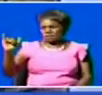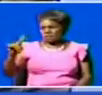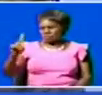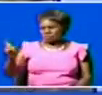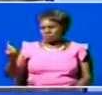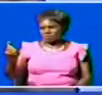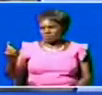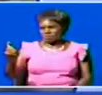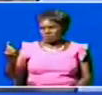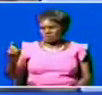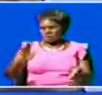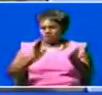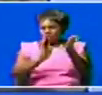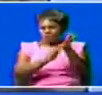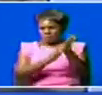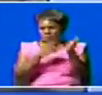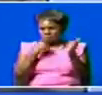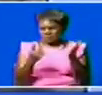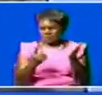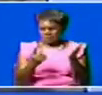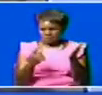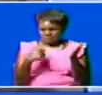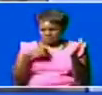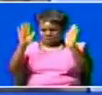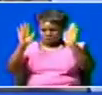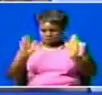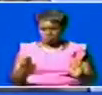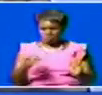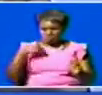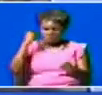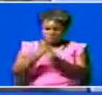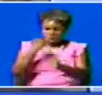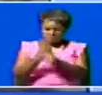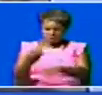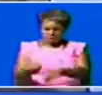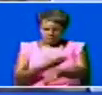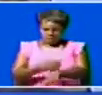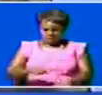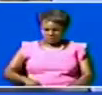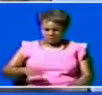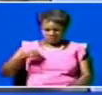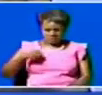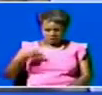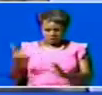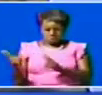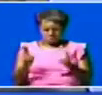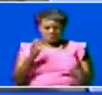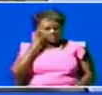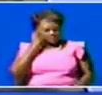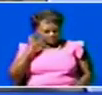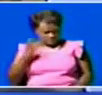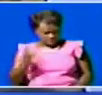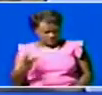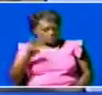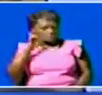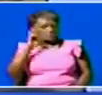question. She has just left a comment. She's saying, as a resident of Kisumu, I have worked with many cancer survivors, and it's usually saddening